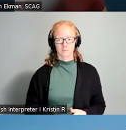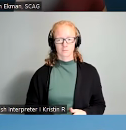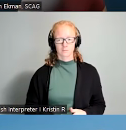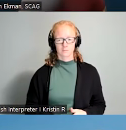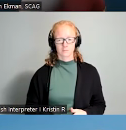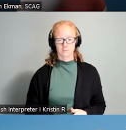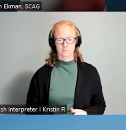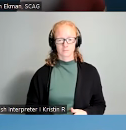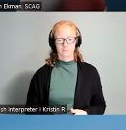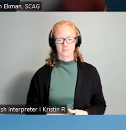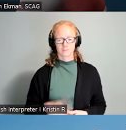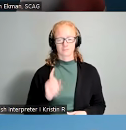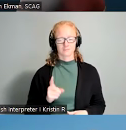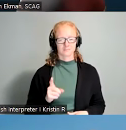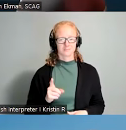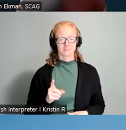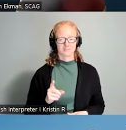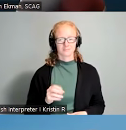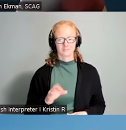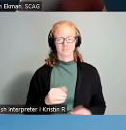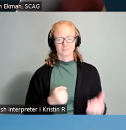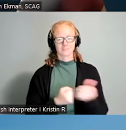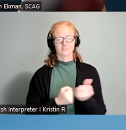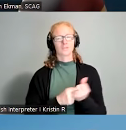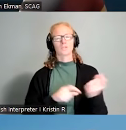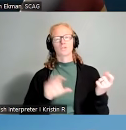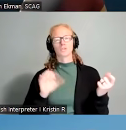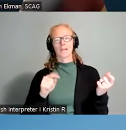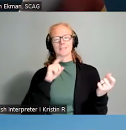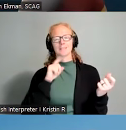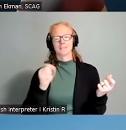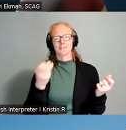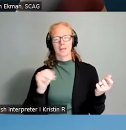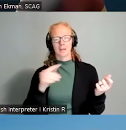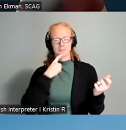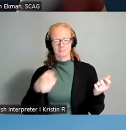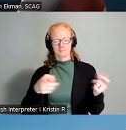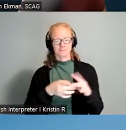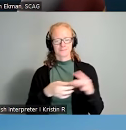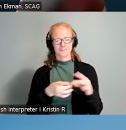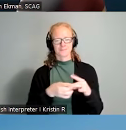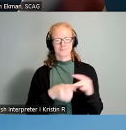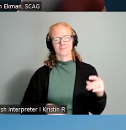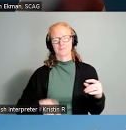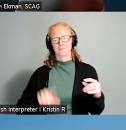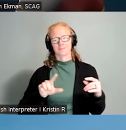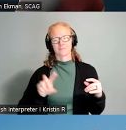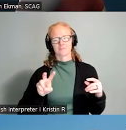Also, a shout out to, if you haven't checked the chat, Tom Vo from our LDX